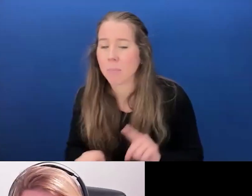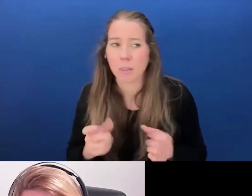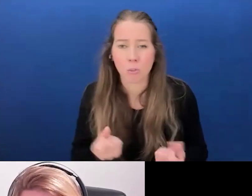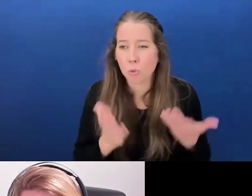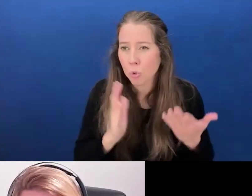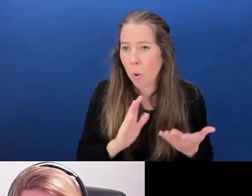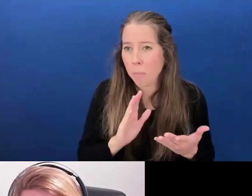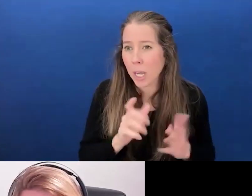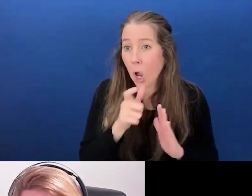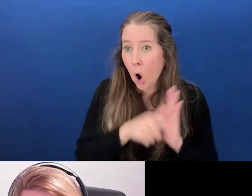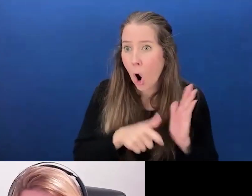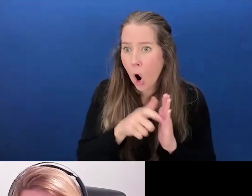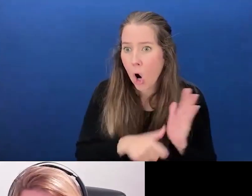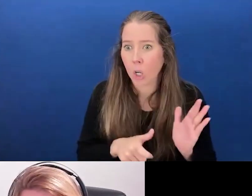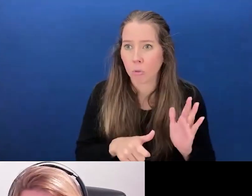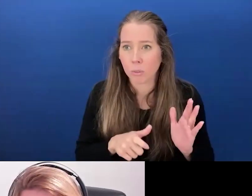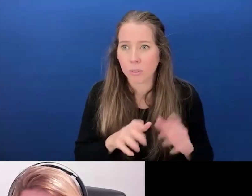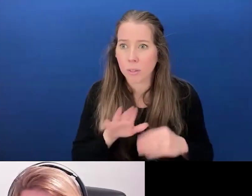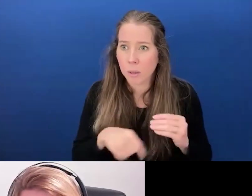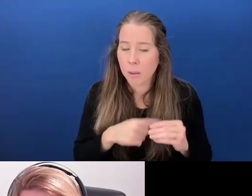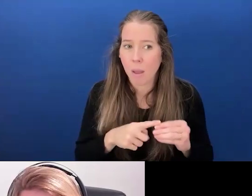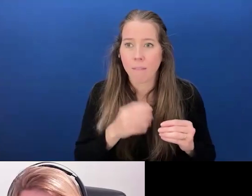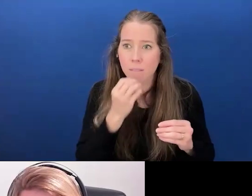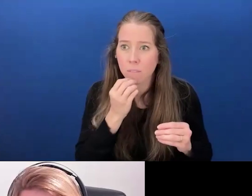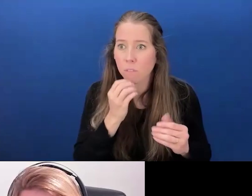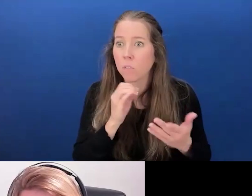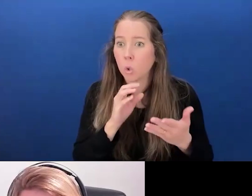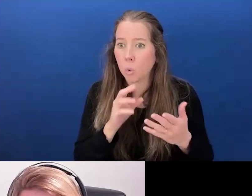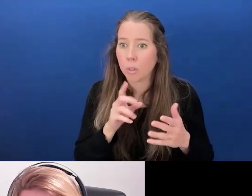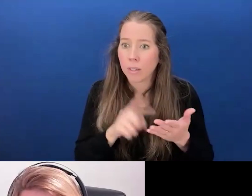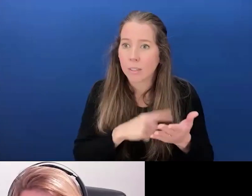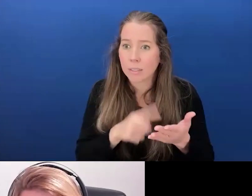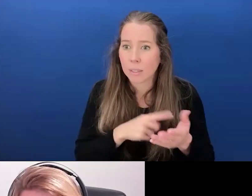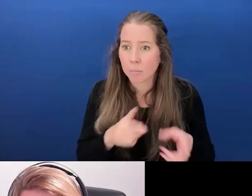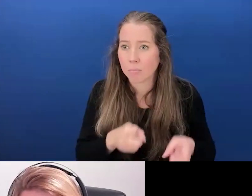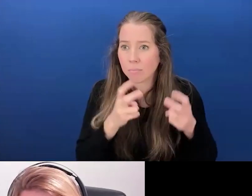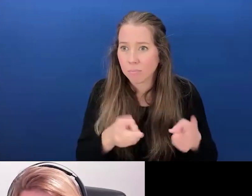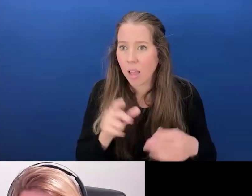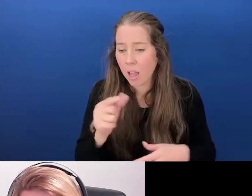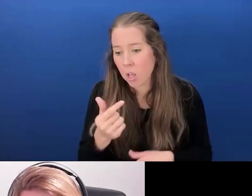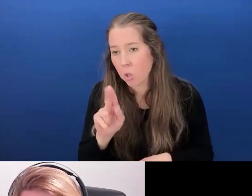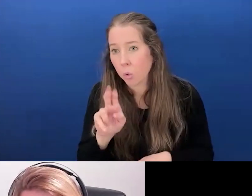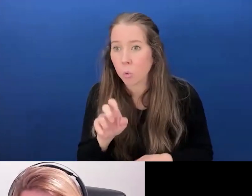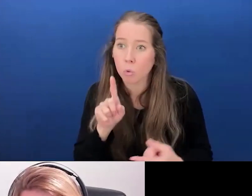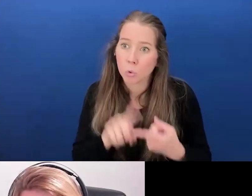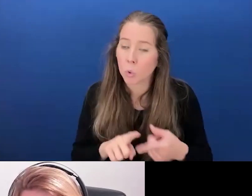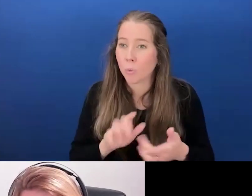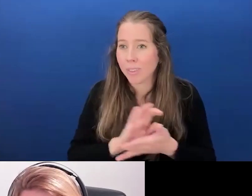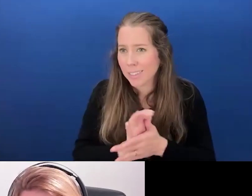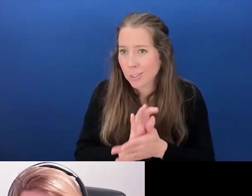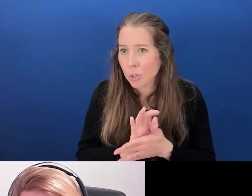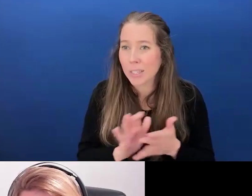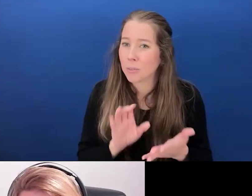artists about getting pictures of product, and food artists do put glue in the cheese. It makes the perfect cheese stretch on camera. So the information is